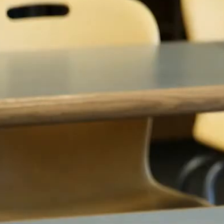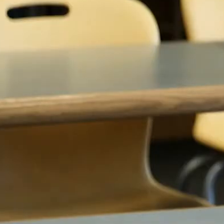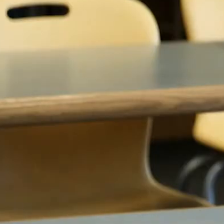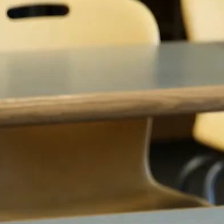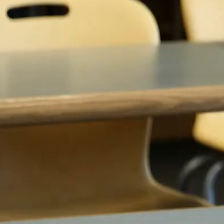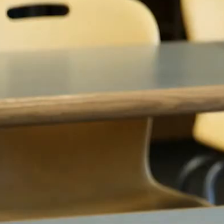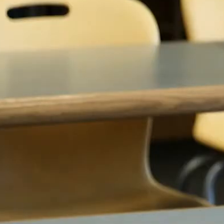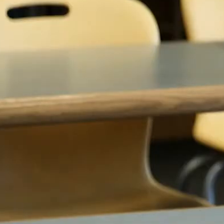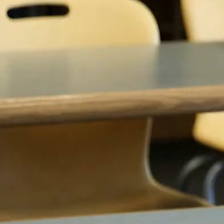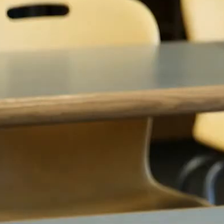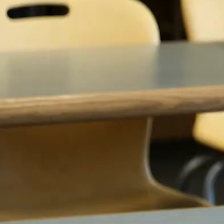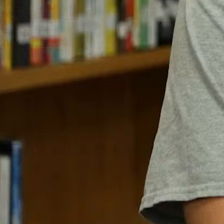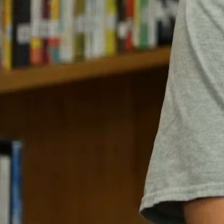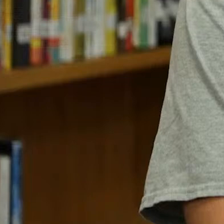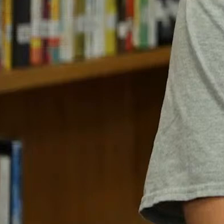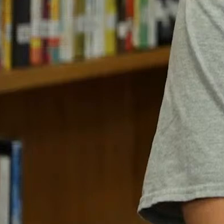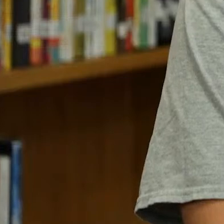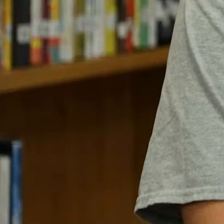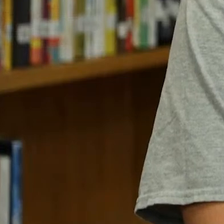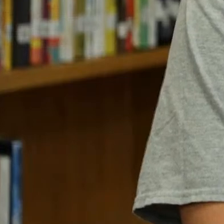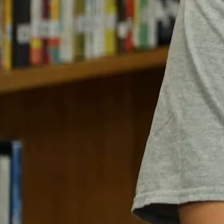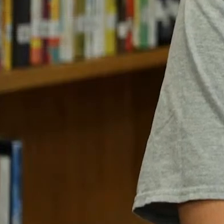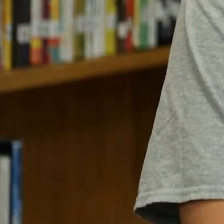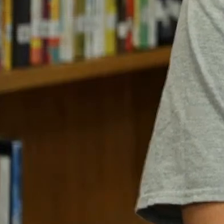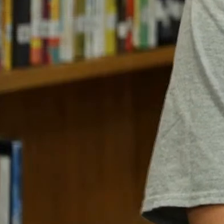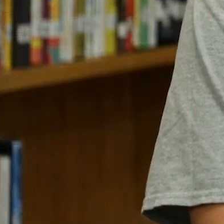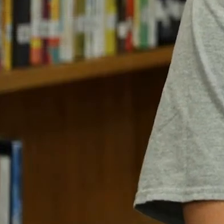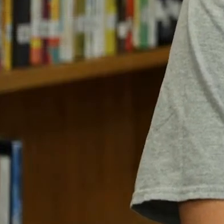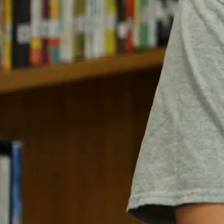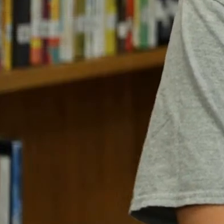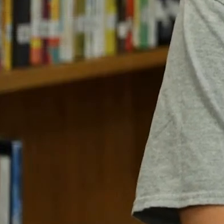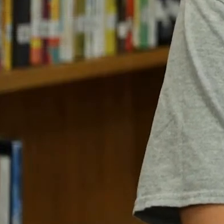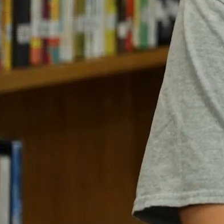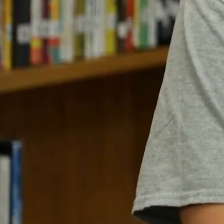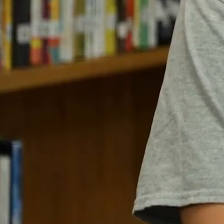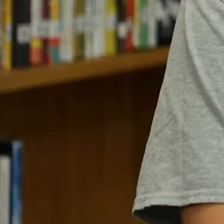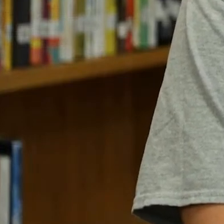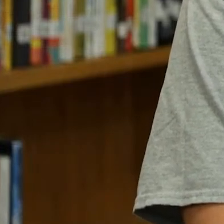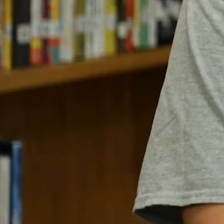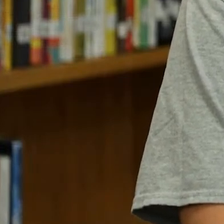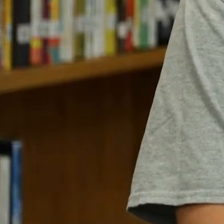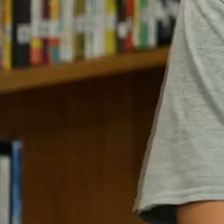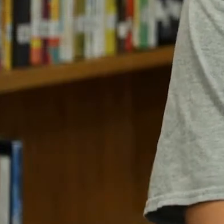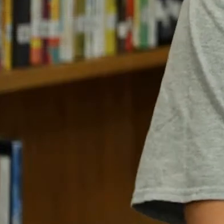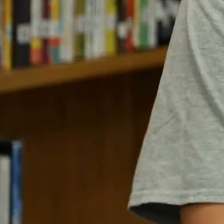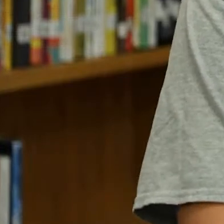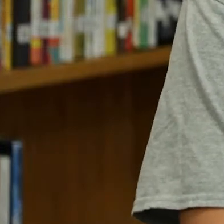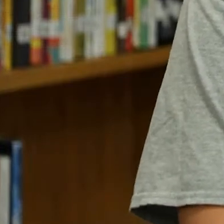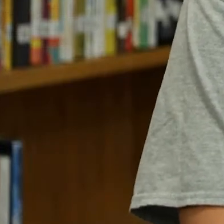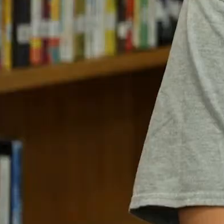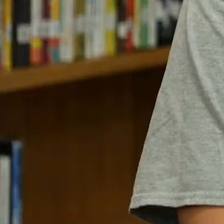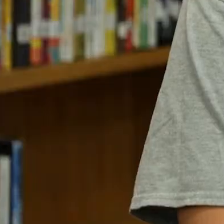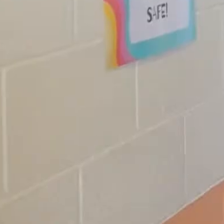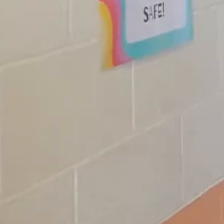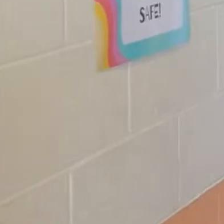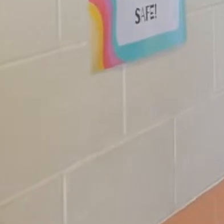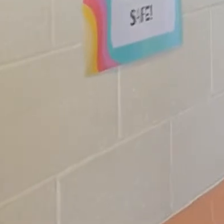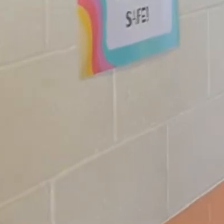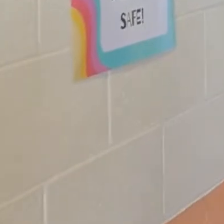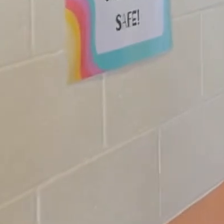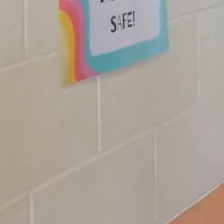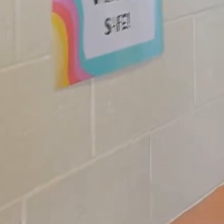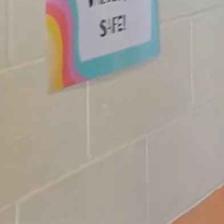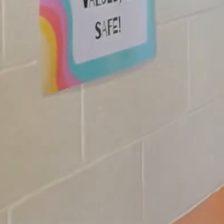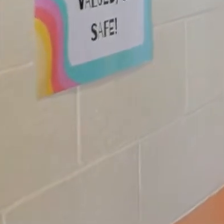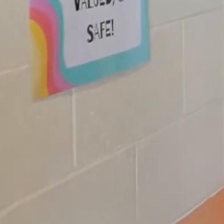instruction as they could. It makes me feel a little bit more in control as the teacher and the facilitator in the classroom. And it just